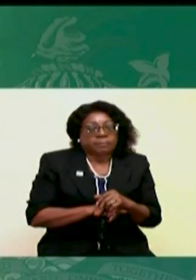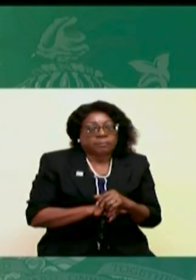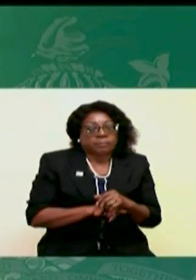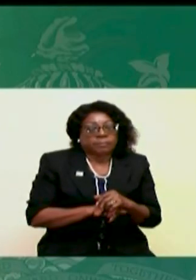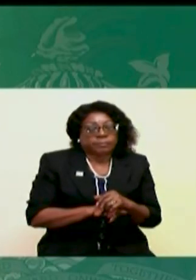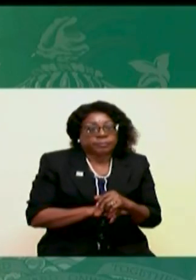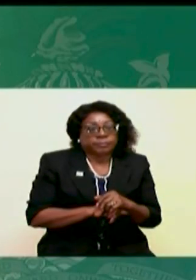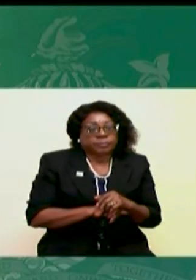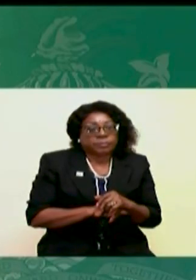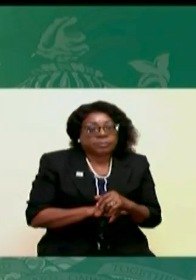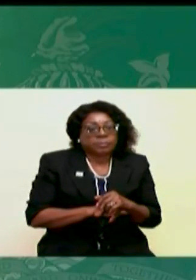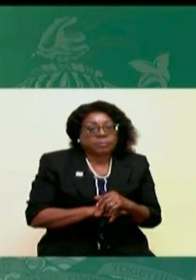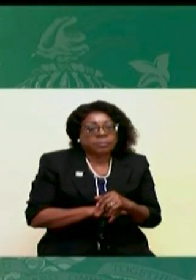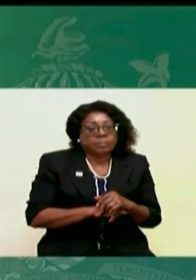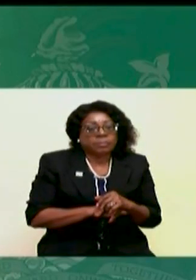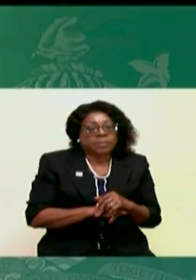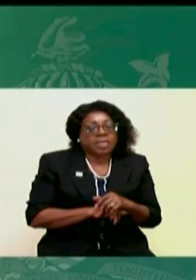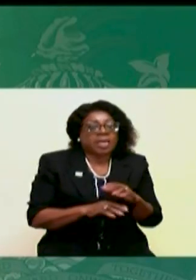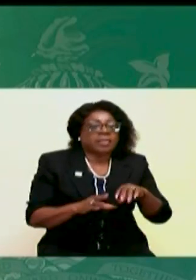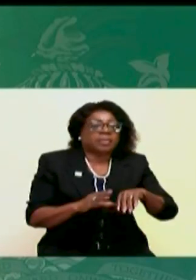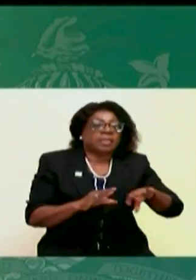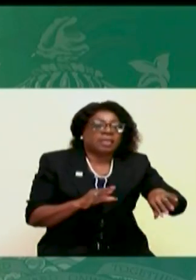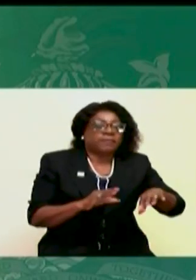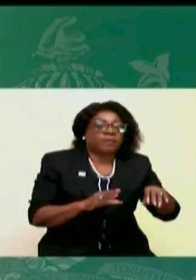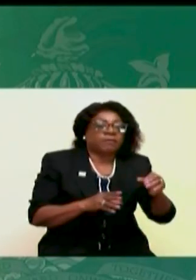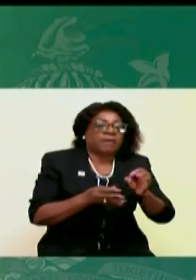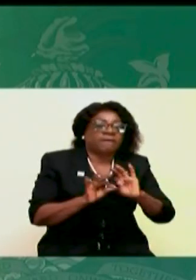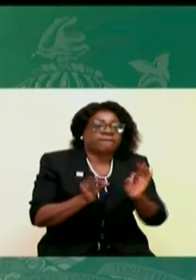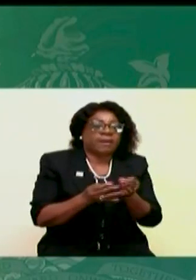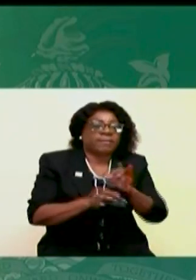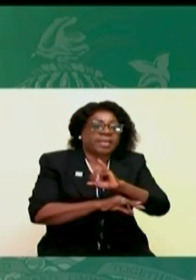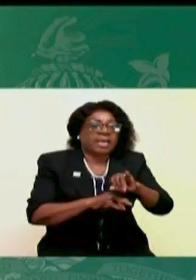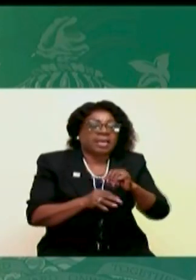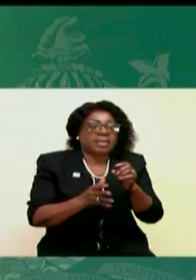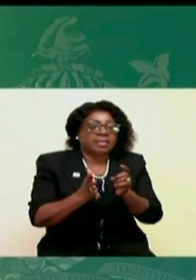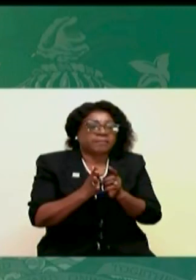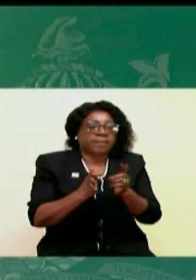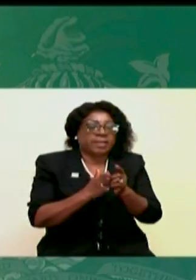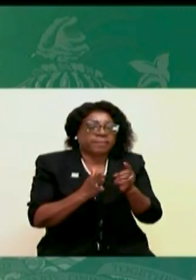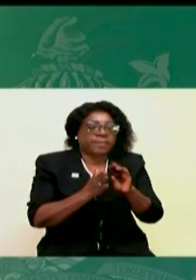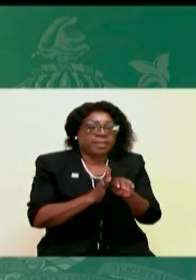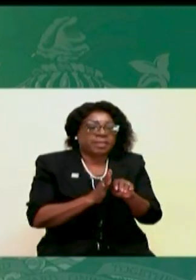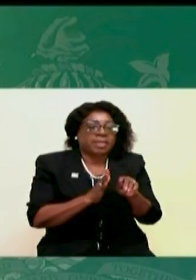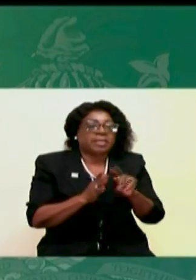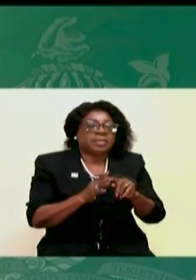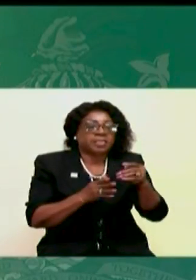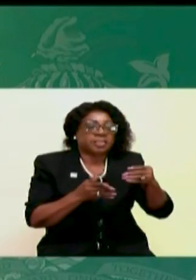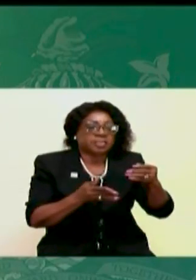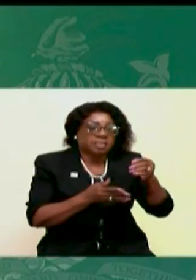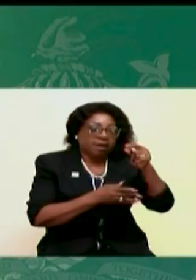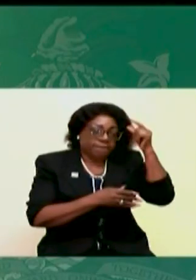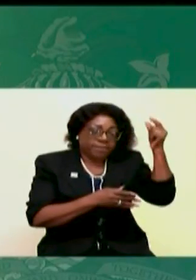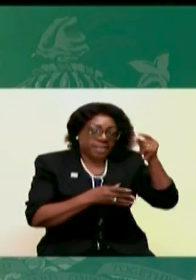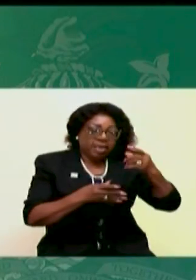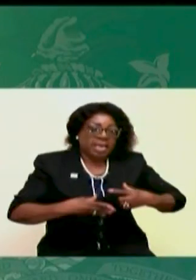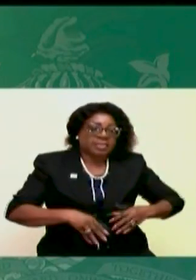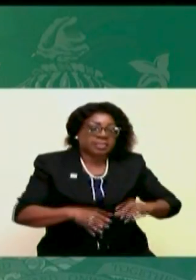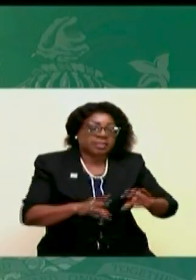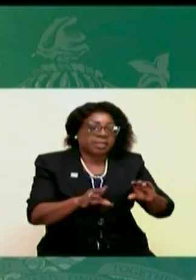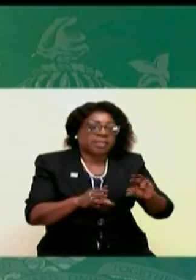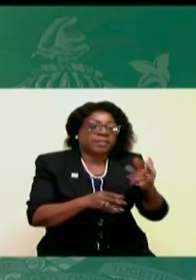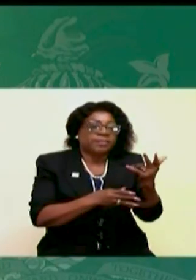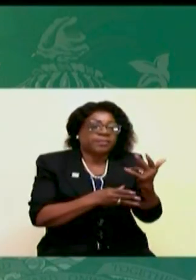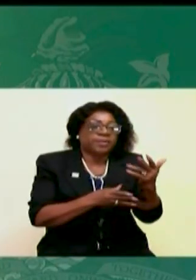Madam Speaker, I cannot leave out Family Island development. This New Day government has allocated $13